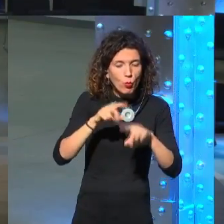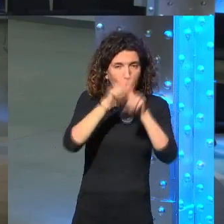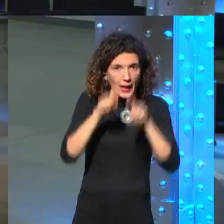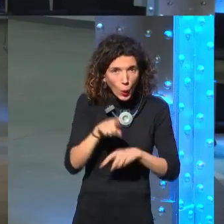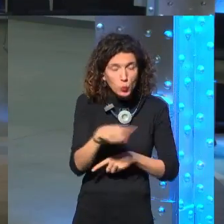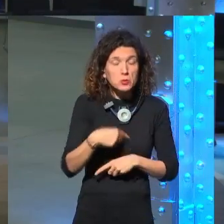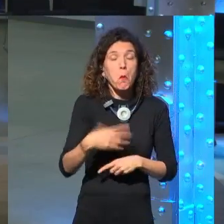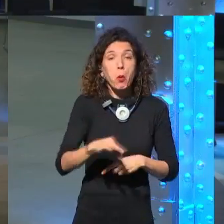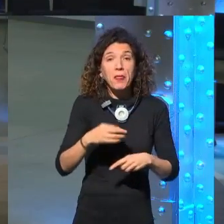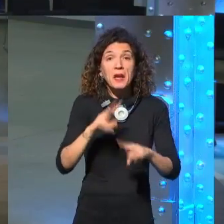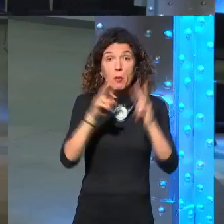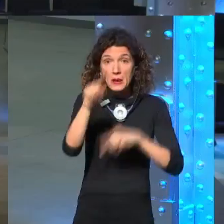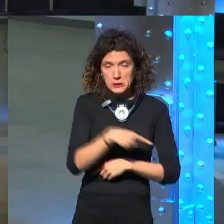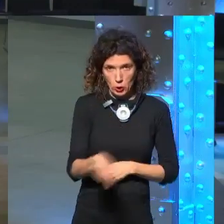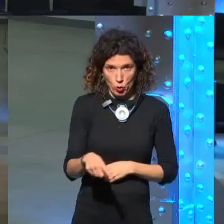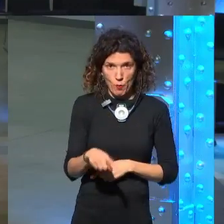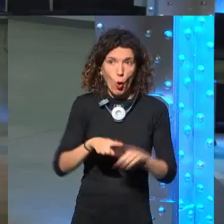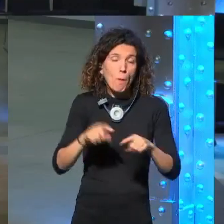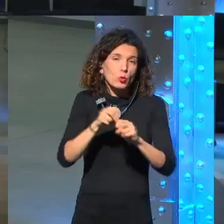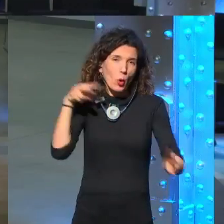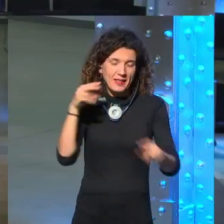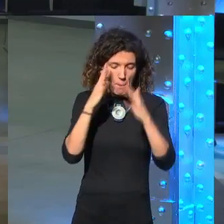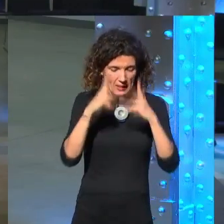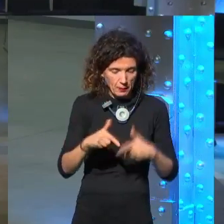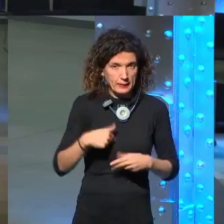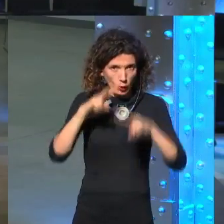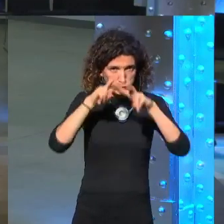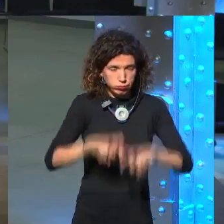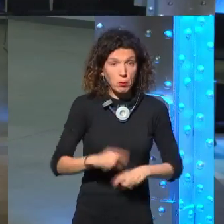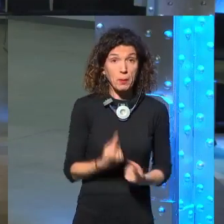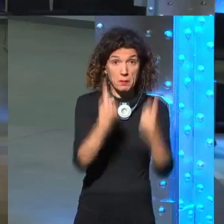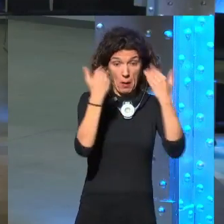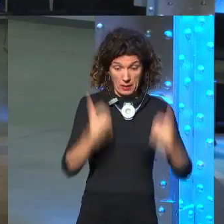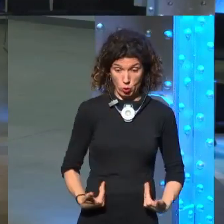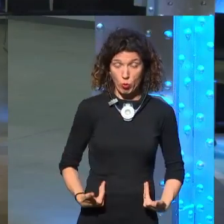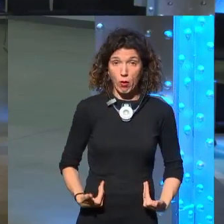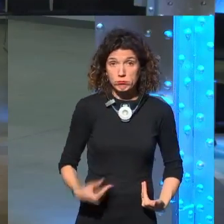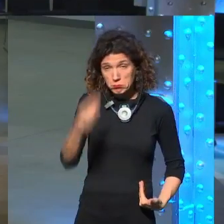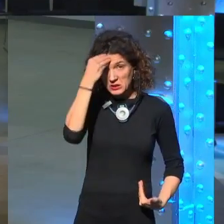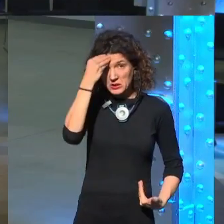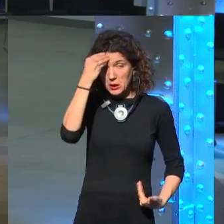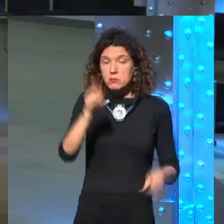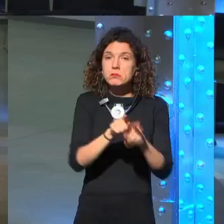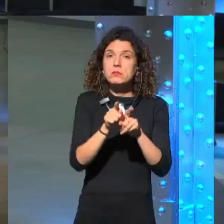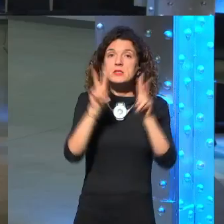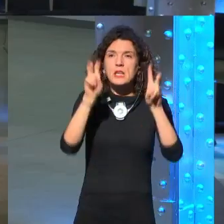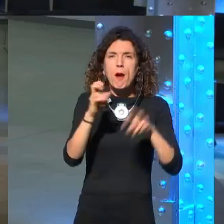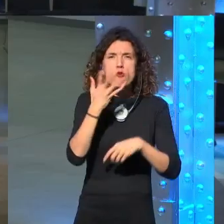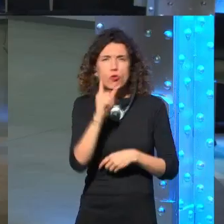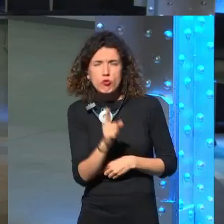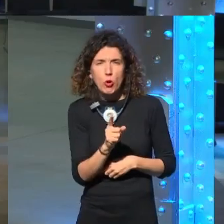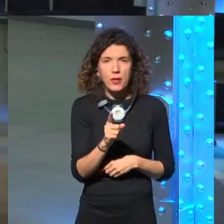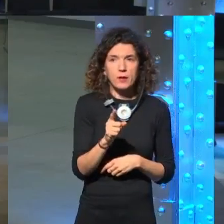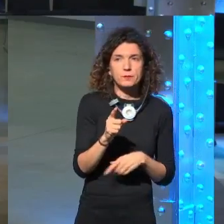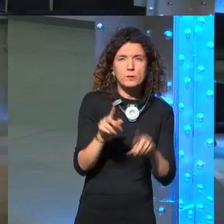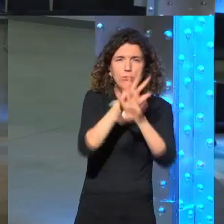answer. Now, I'm not the first to consider the idea of the unknowns. Many people have talked about